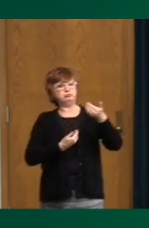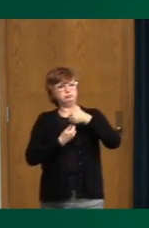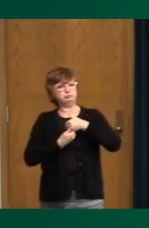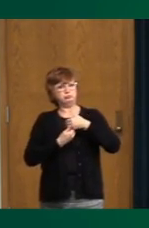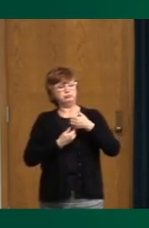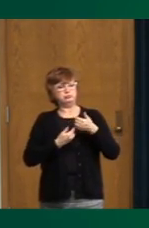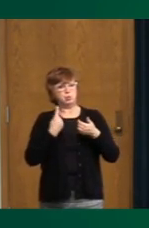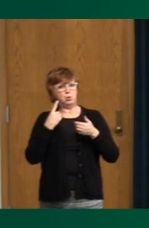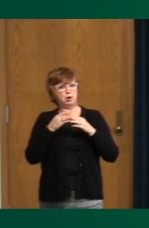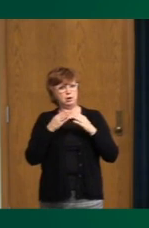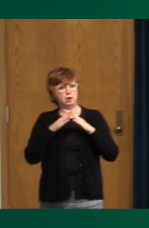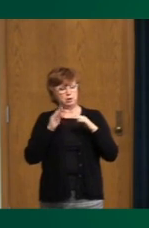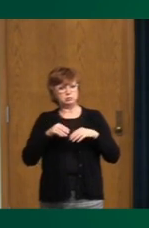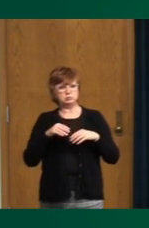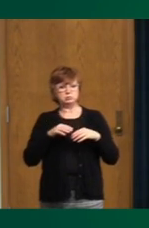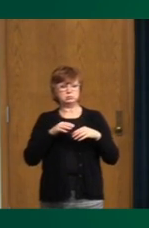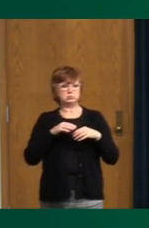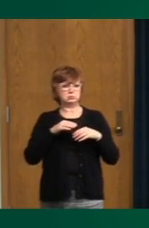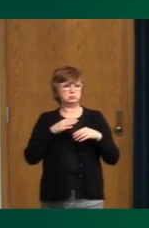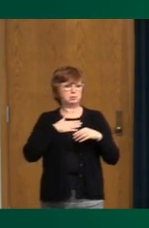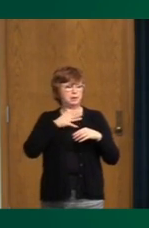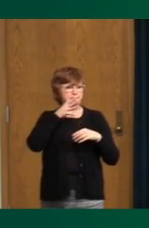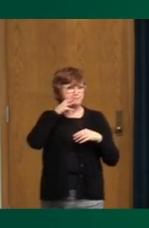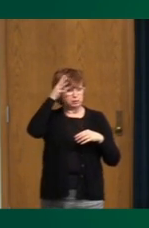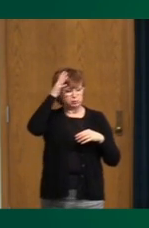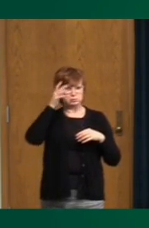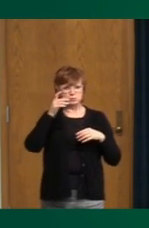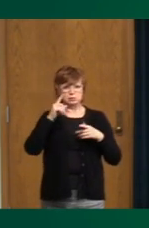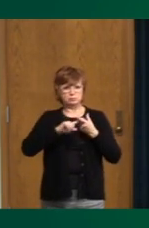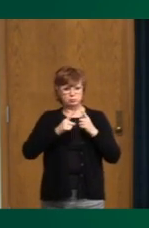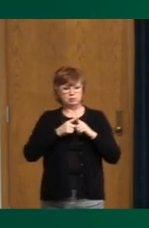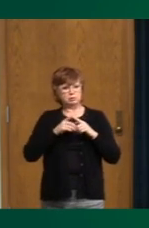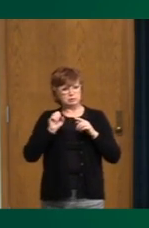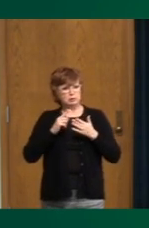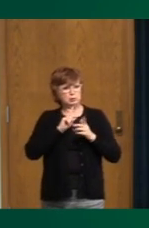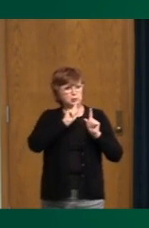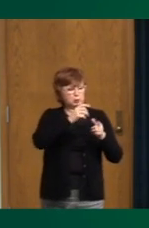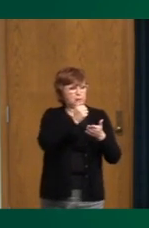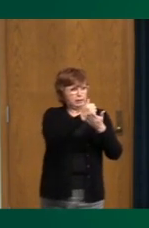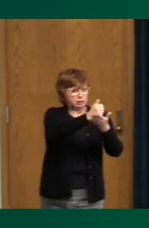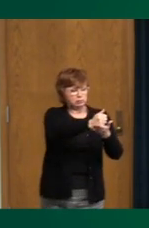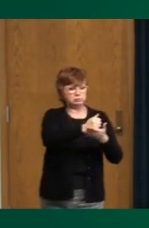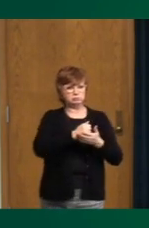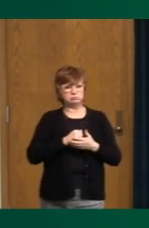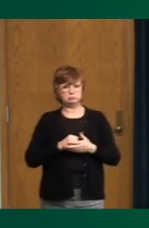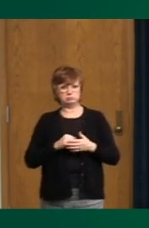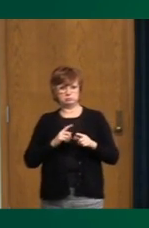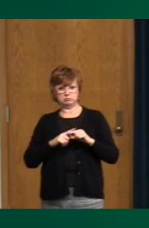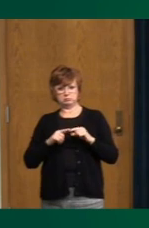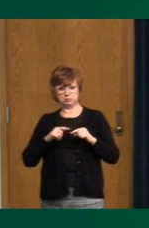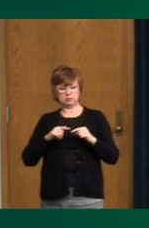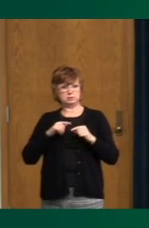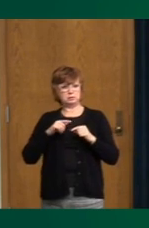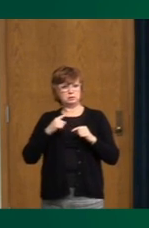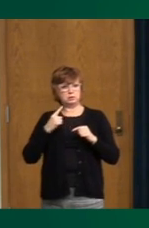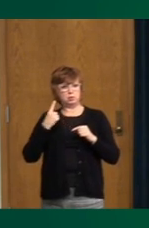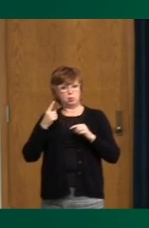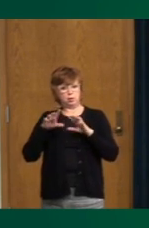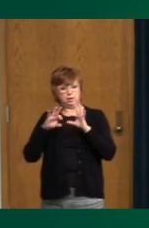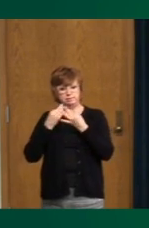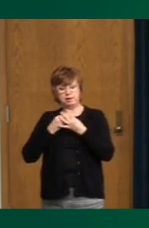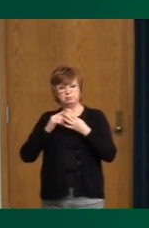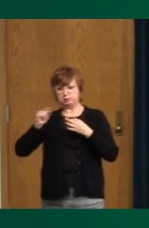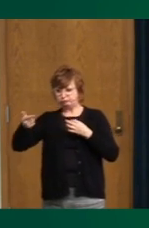assistance, certainly this doesn't mean that you can go and give assistance, but it's preferable that one person is dedicated to giving